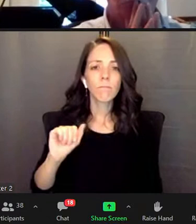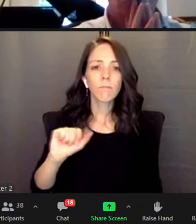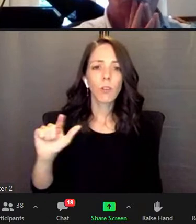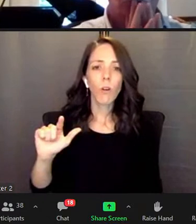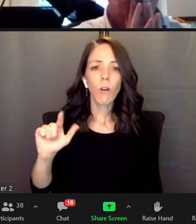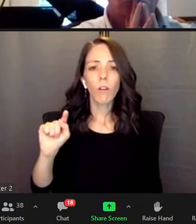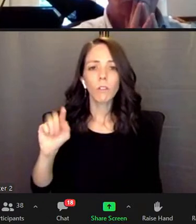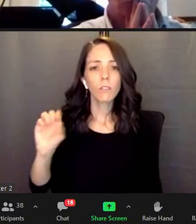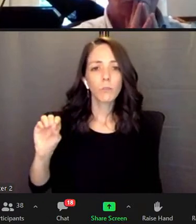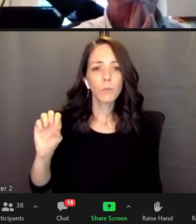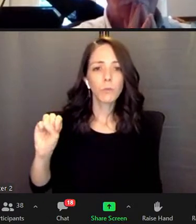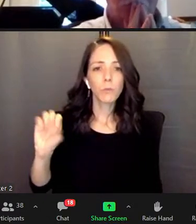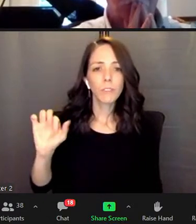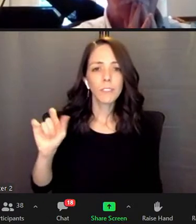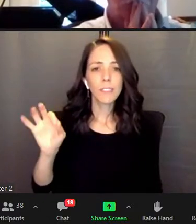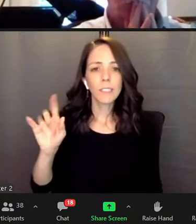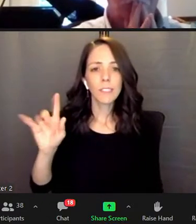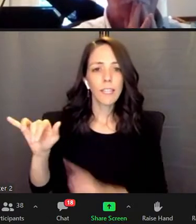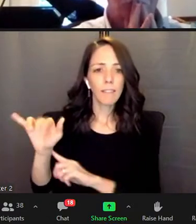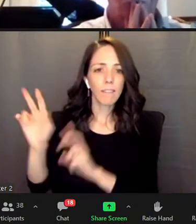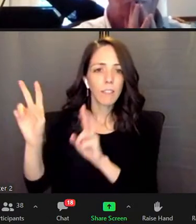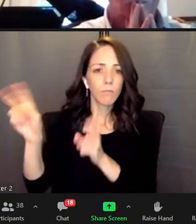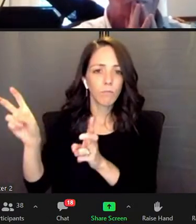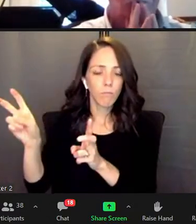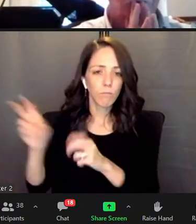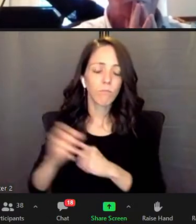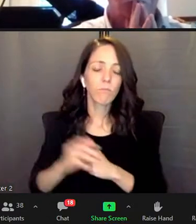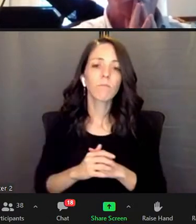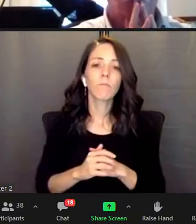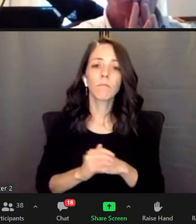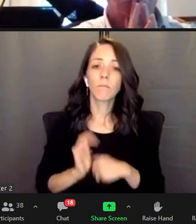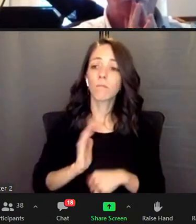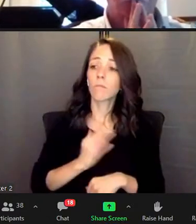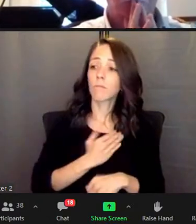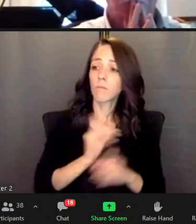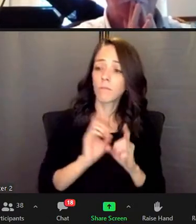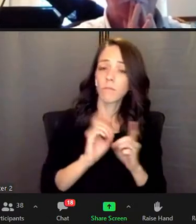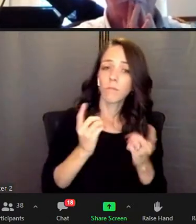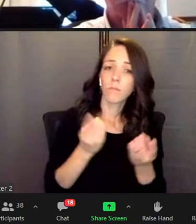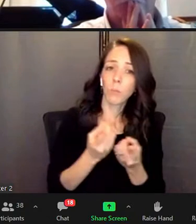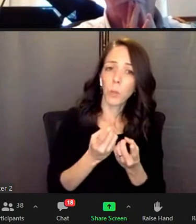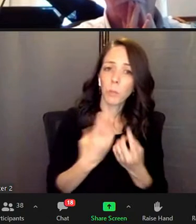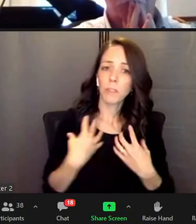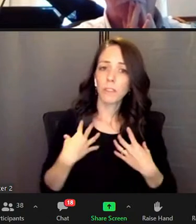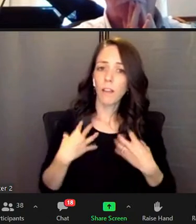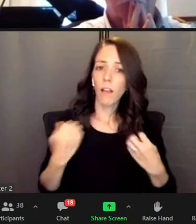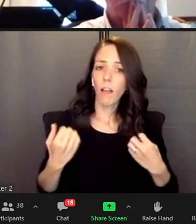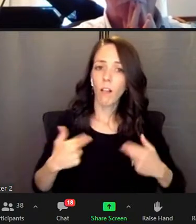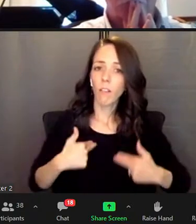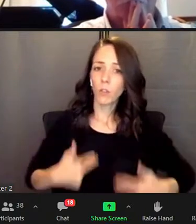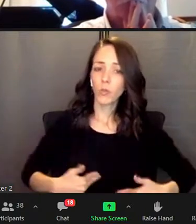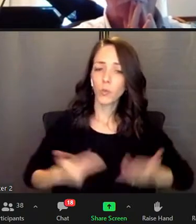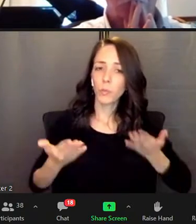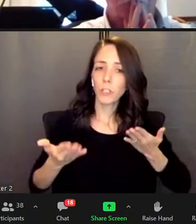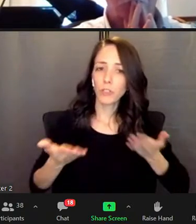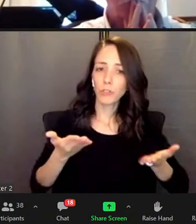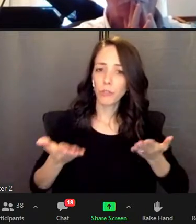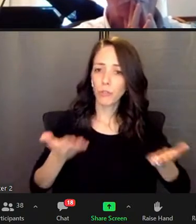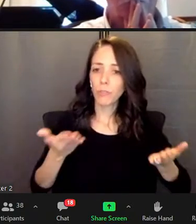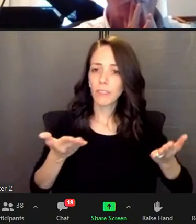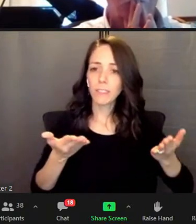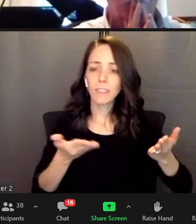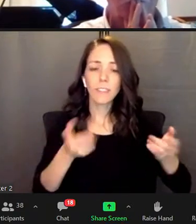Our departments in Health and Human Services, led by Director Marnie Kyle, as